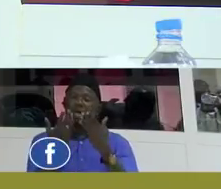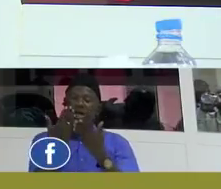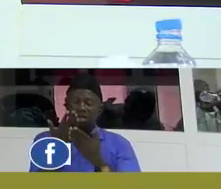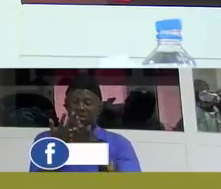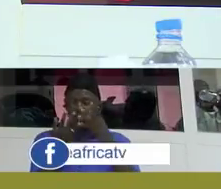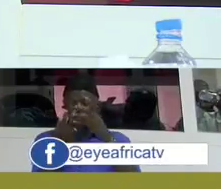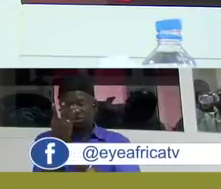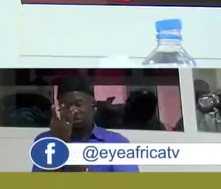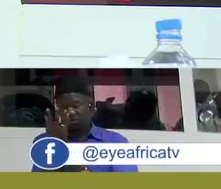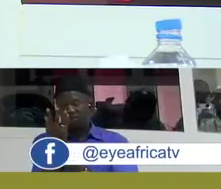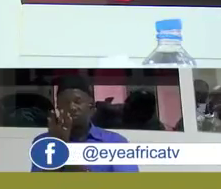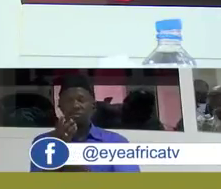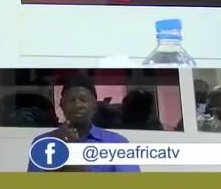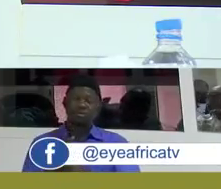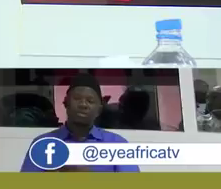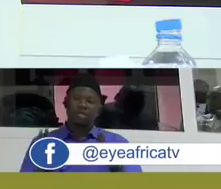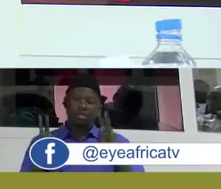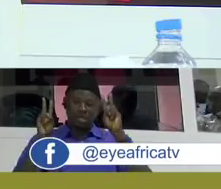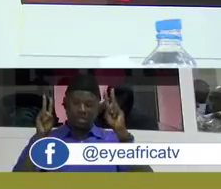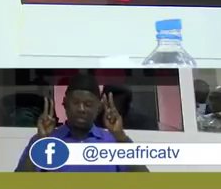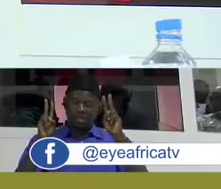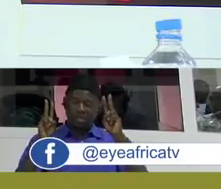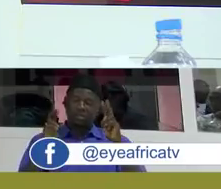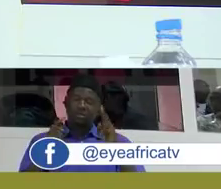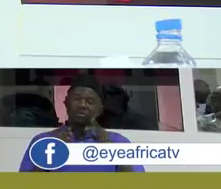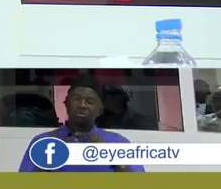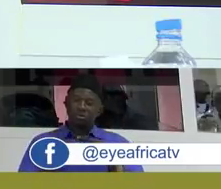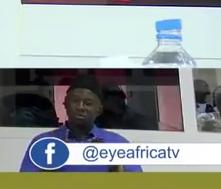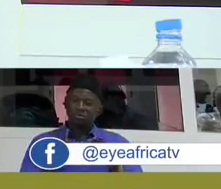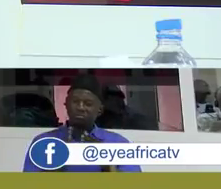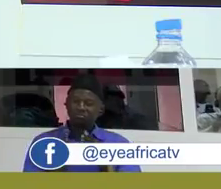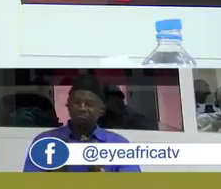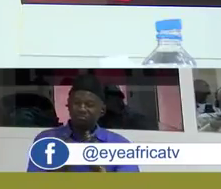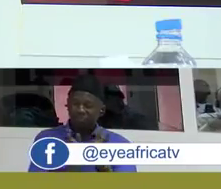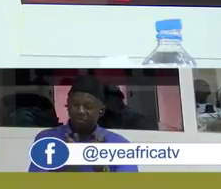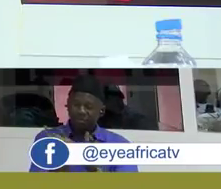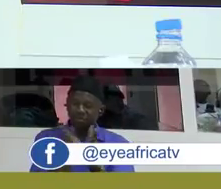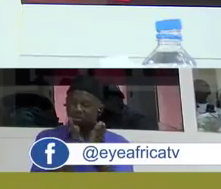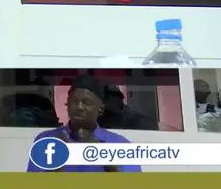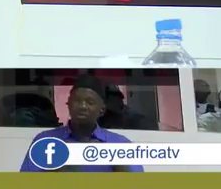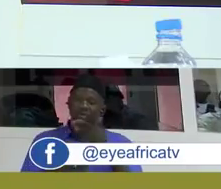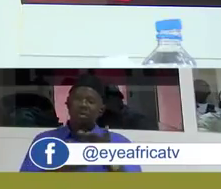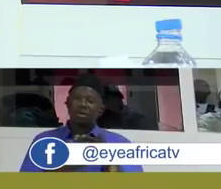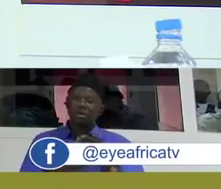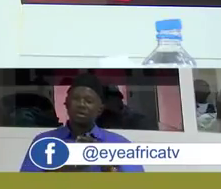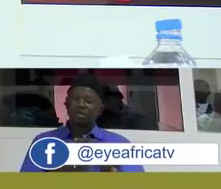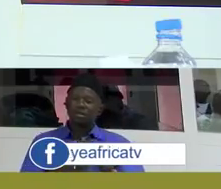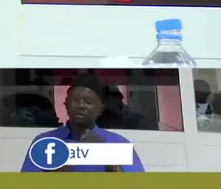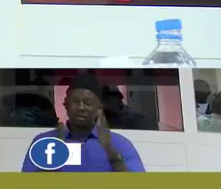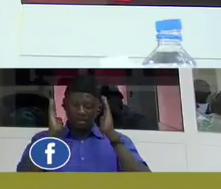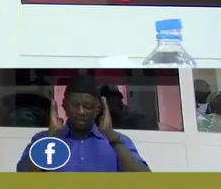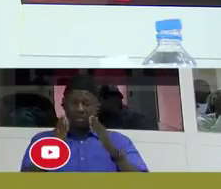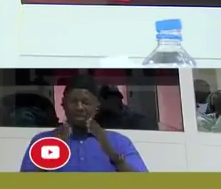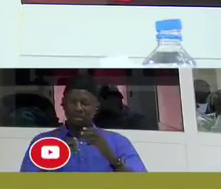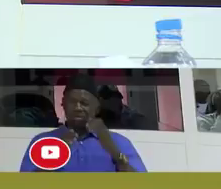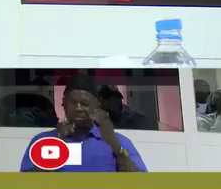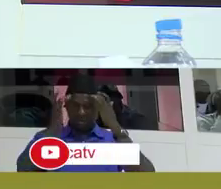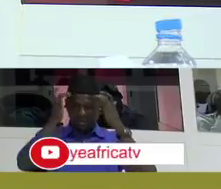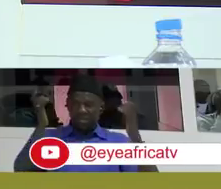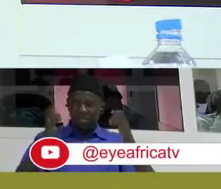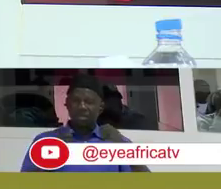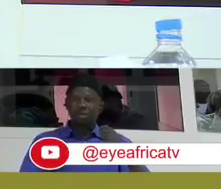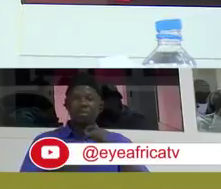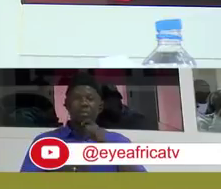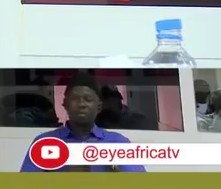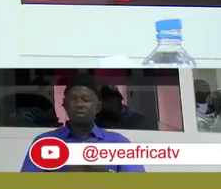Yahya was motivated by Islamic fundamentalists. Okay. So we would